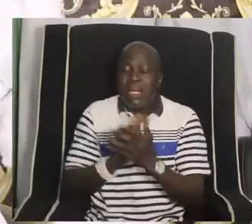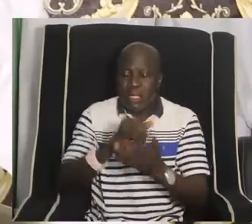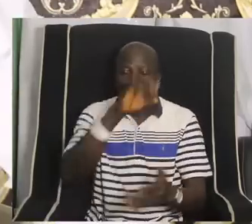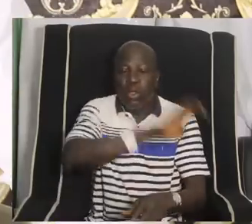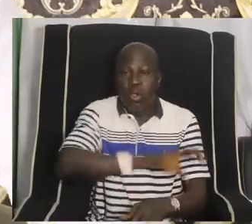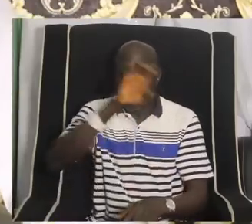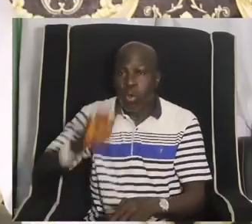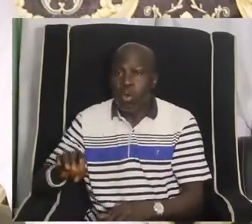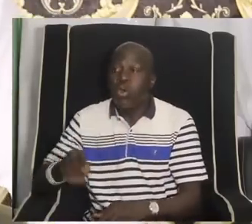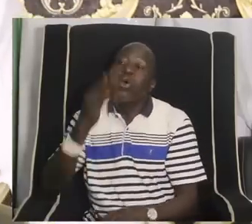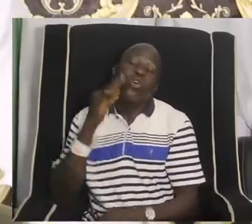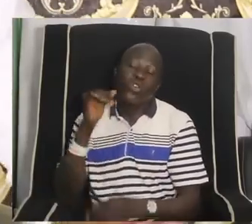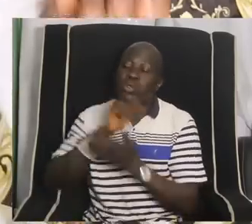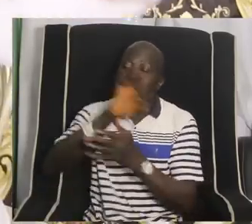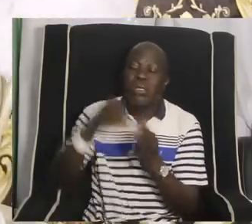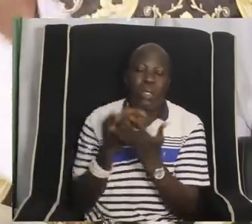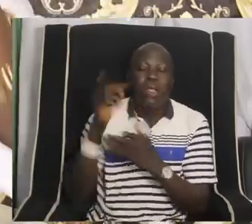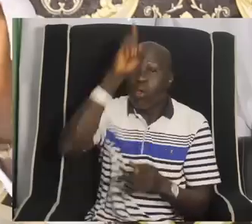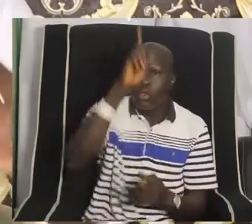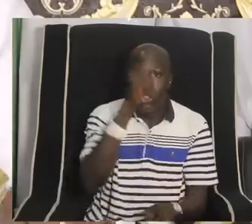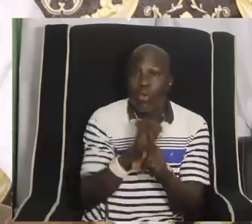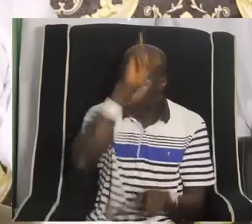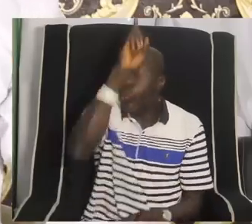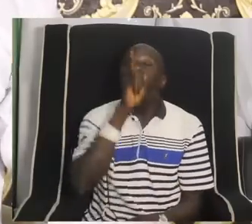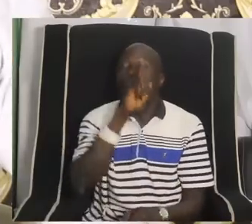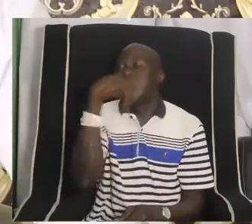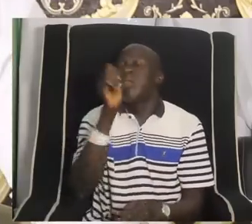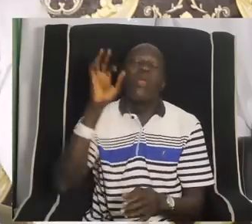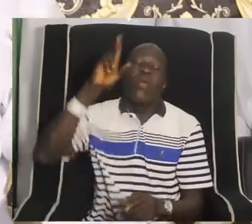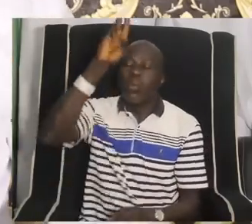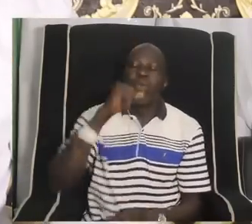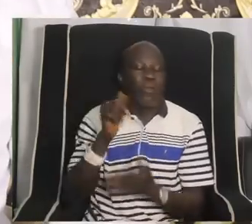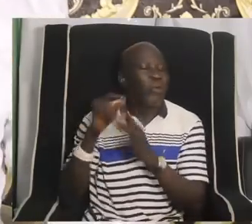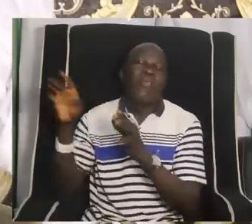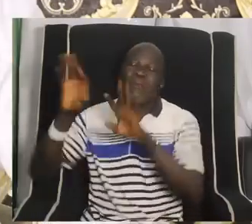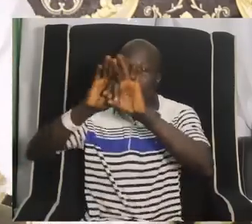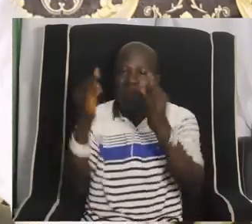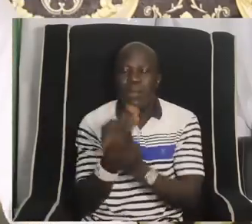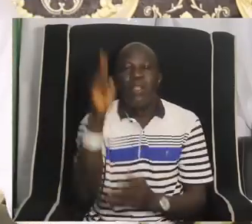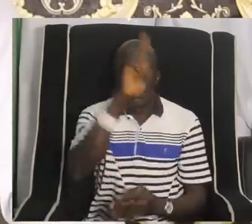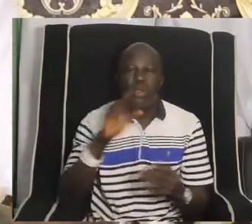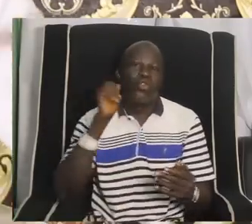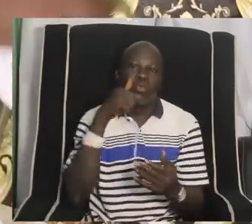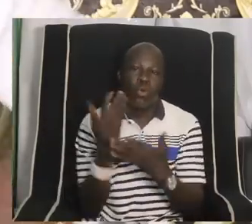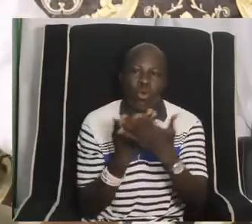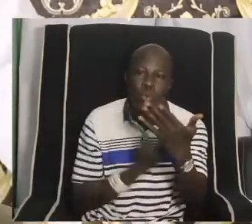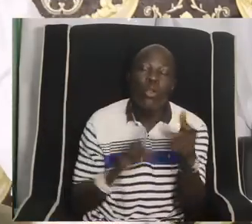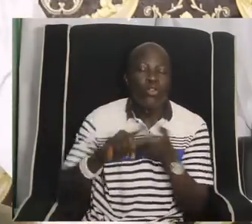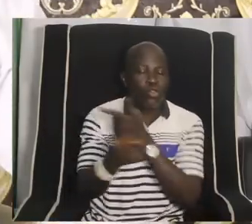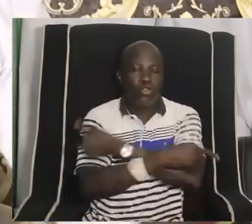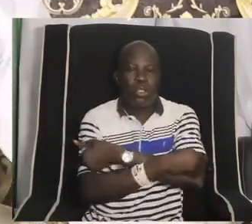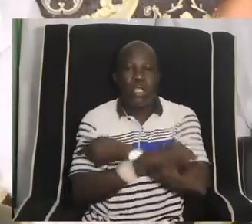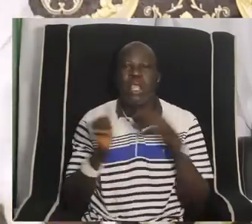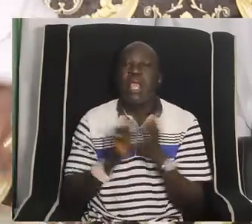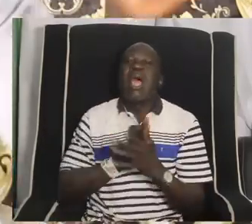Make sure you have a sweetie with you tomorrow morning. Just a bottle for a family. We'll use tomorrow morning.